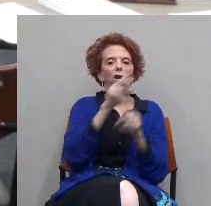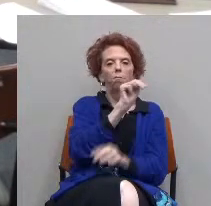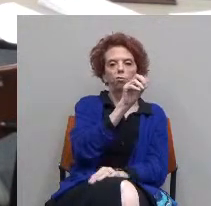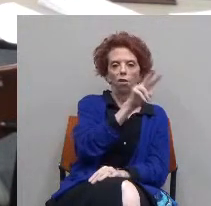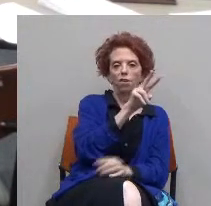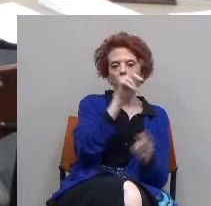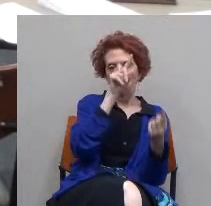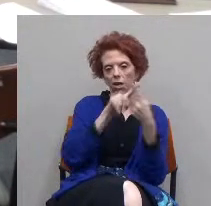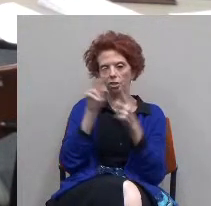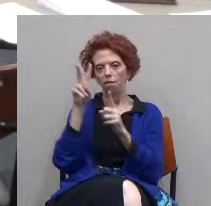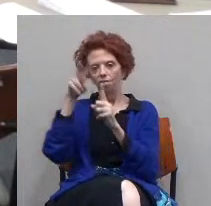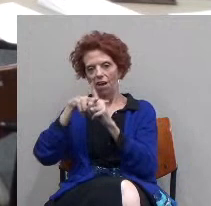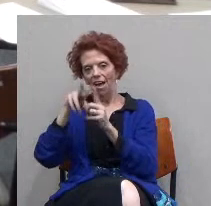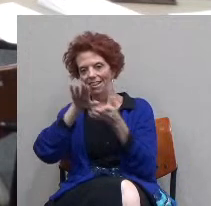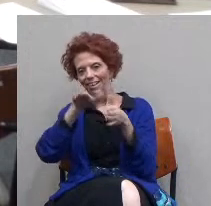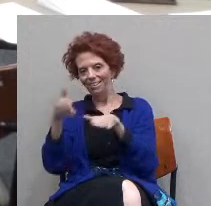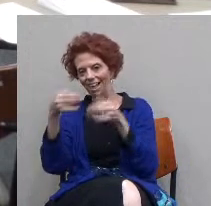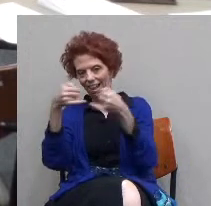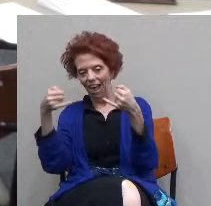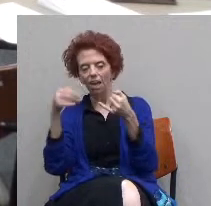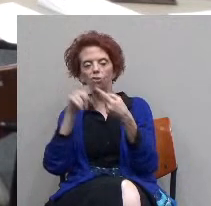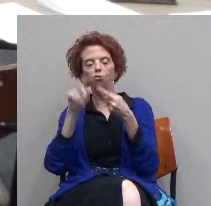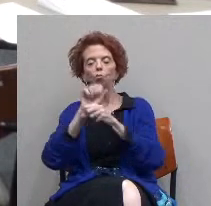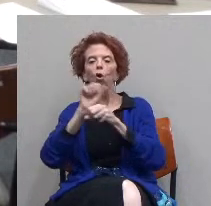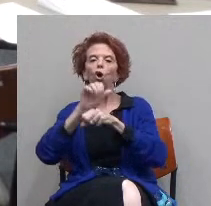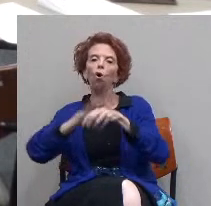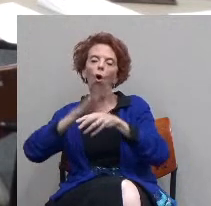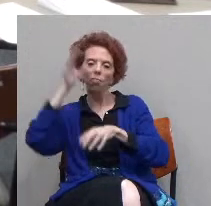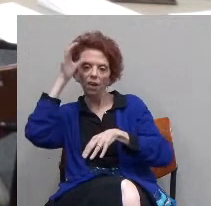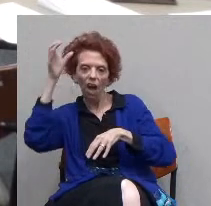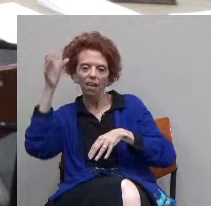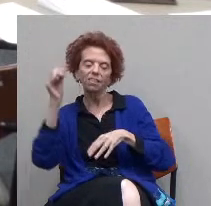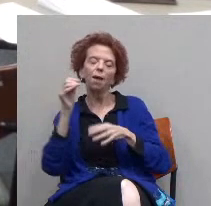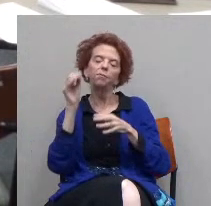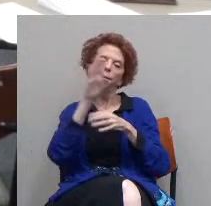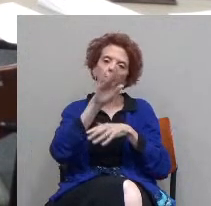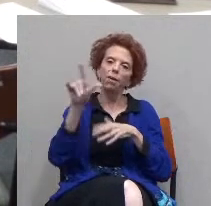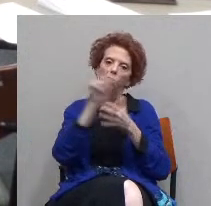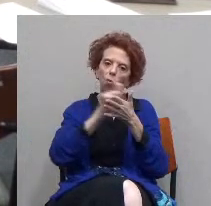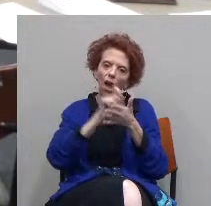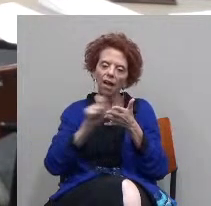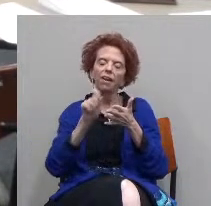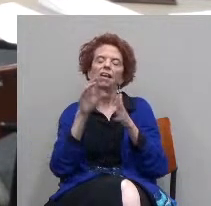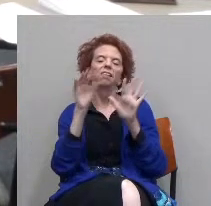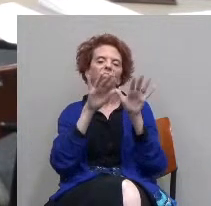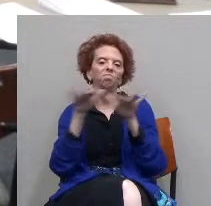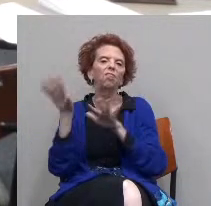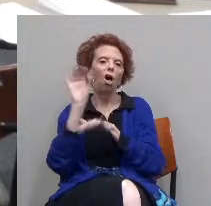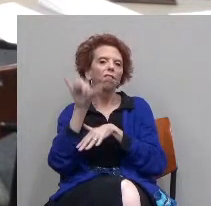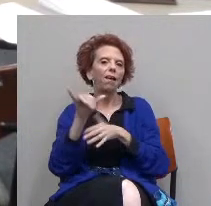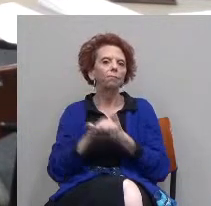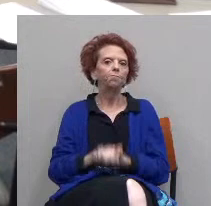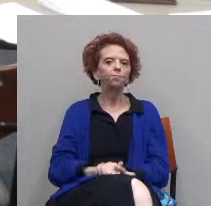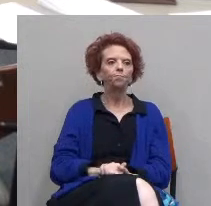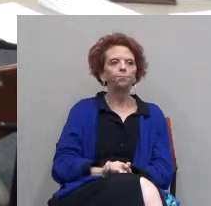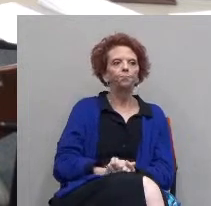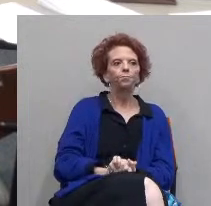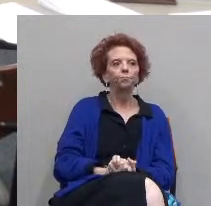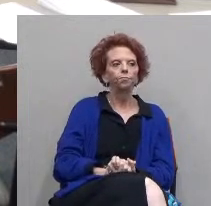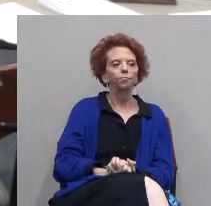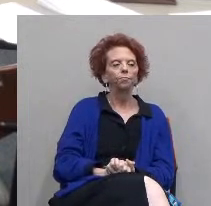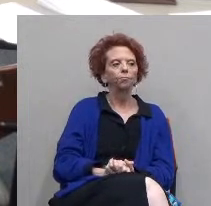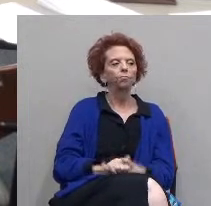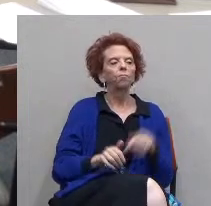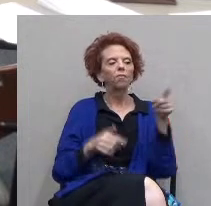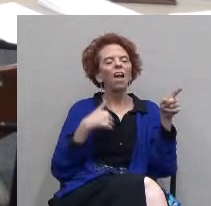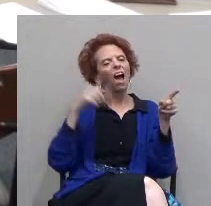November until the filing deadline is working on concept and then bill drafting and the authors and those things. I probably